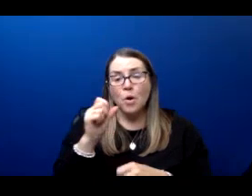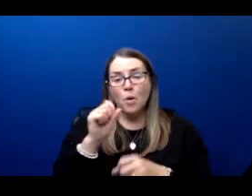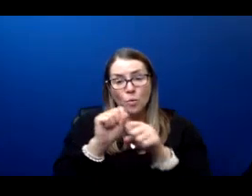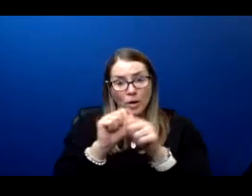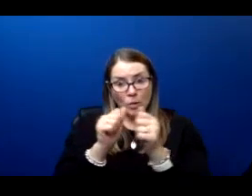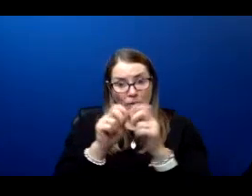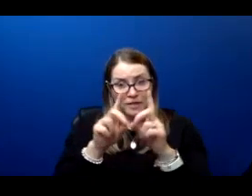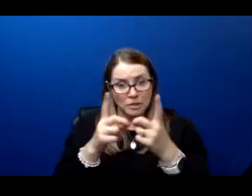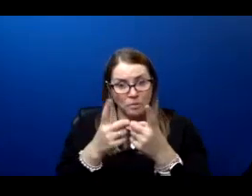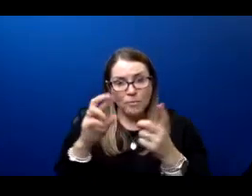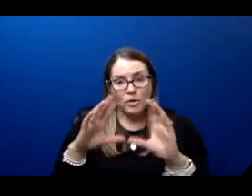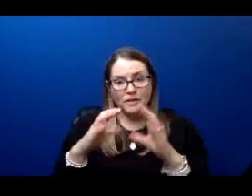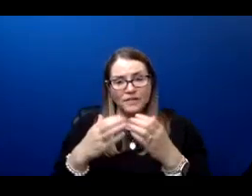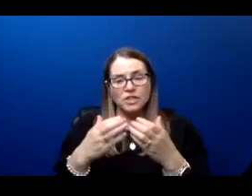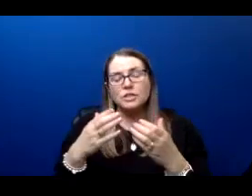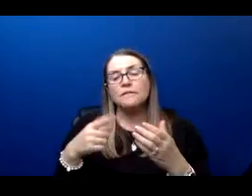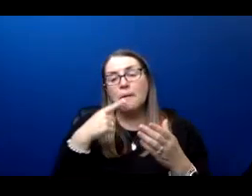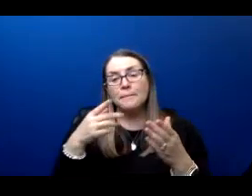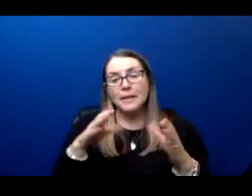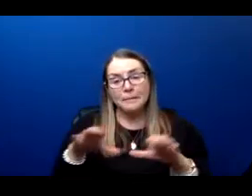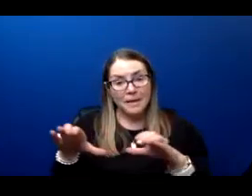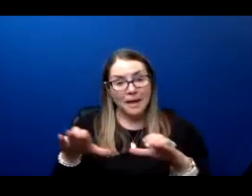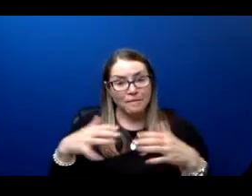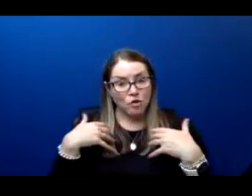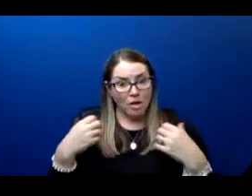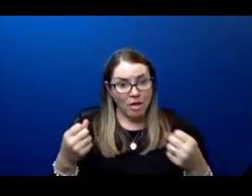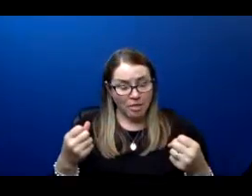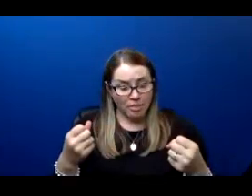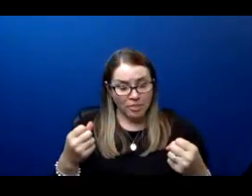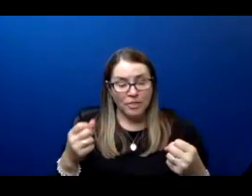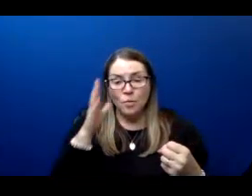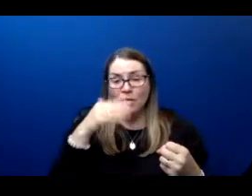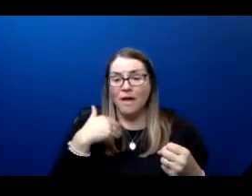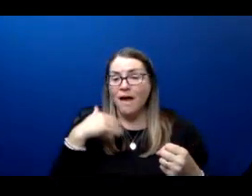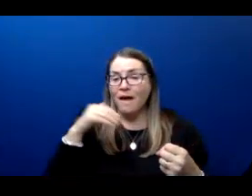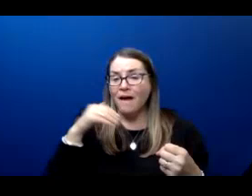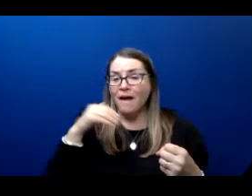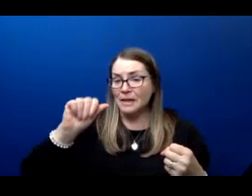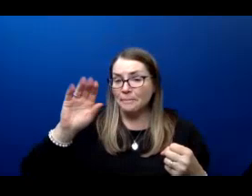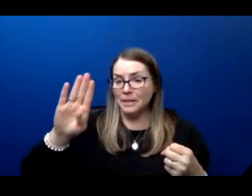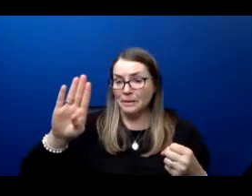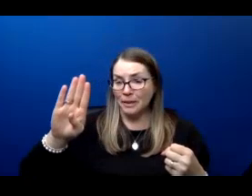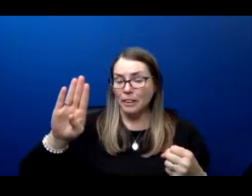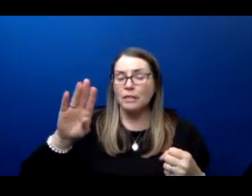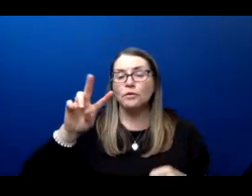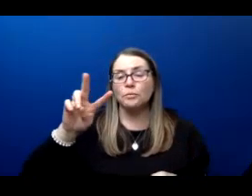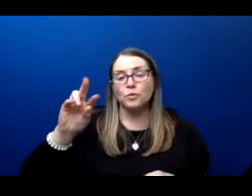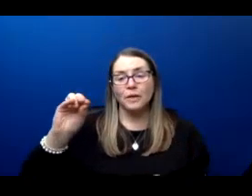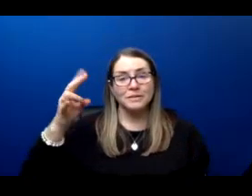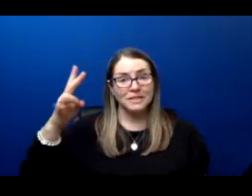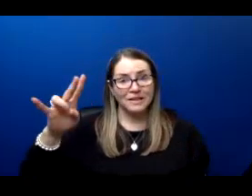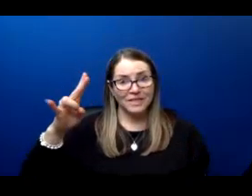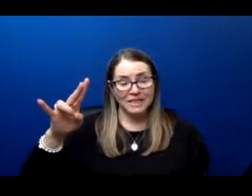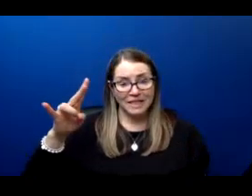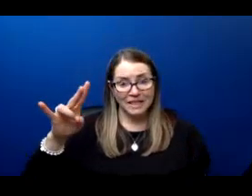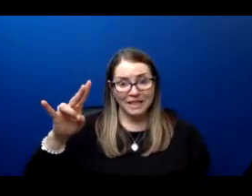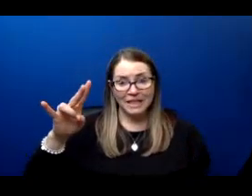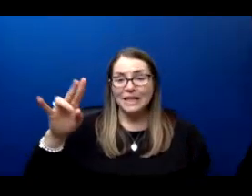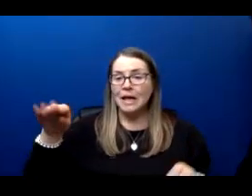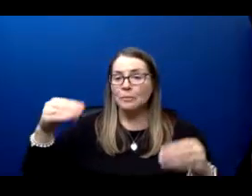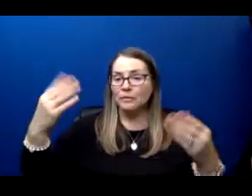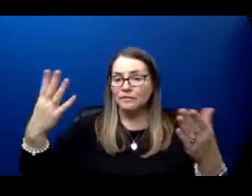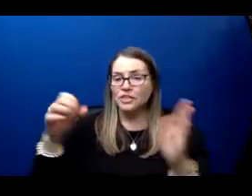or Division of Public and Behavioral Health. There is a assembly bill that dates back to 2017 that provisions